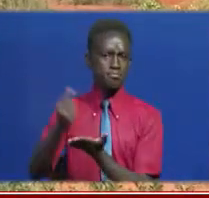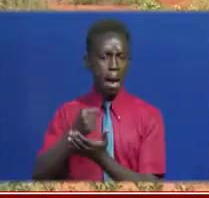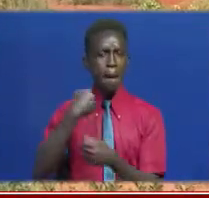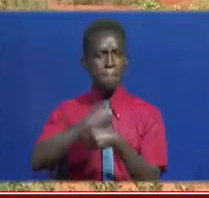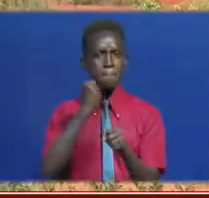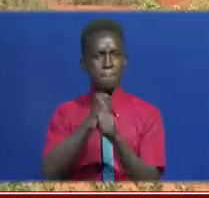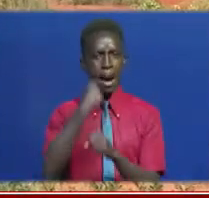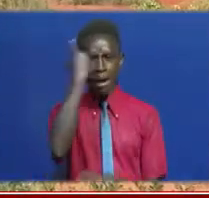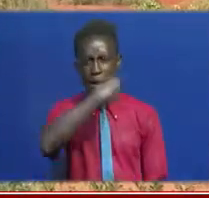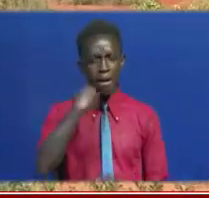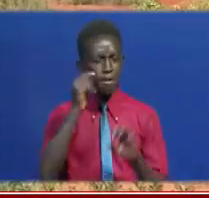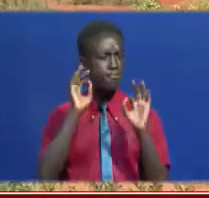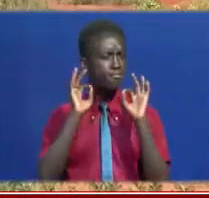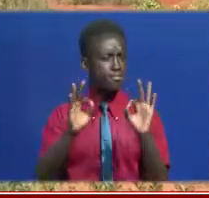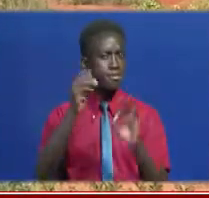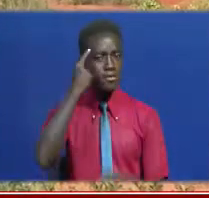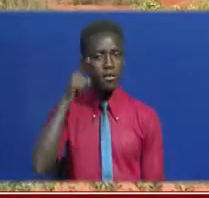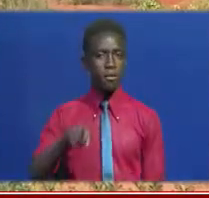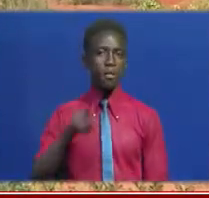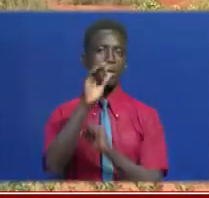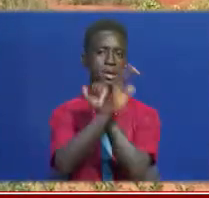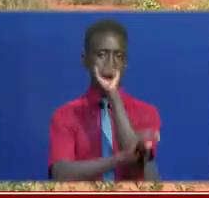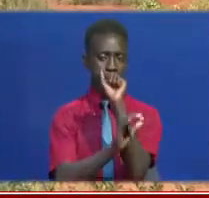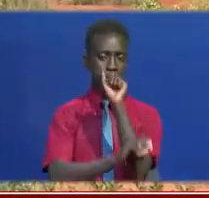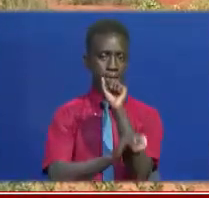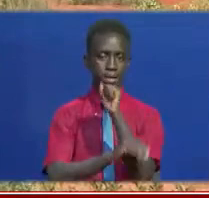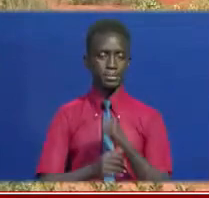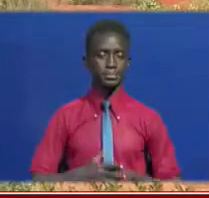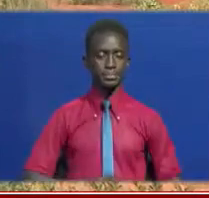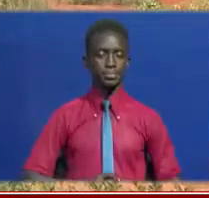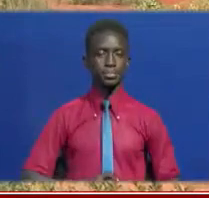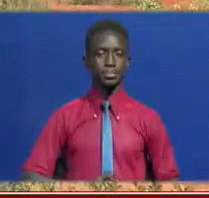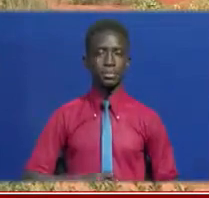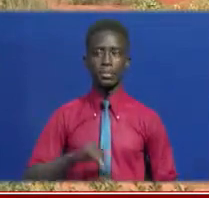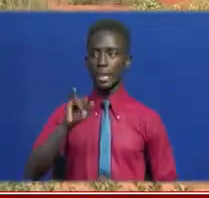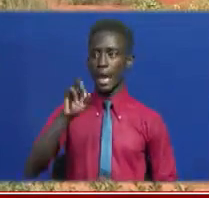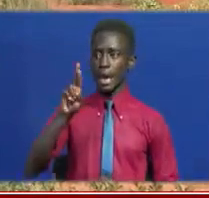country. Irene Mchuma Odim, Channel 1 in the county of Kitui.